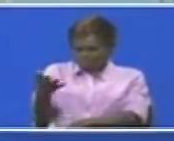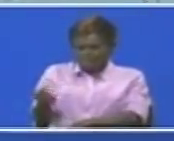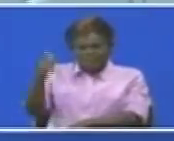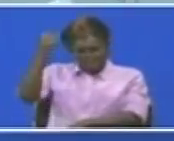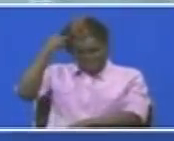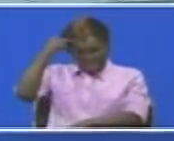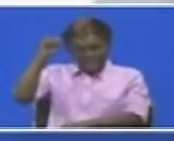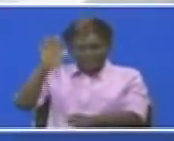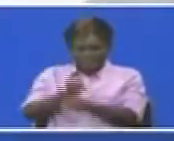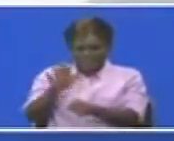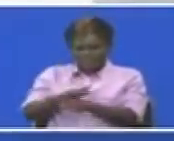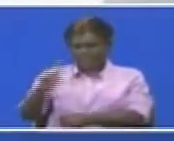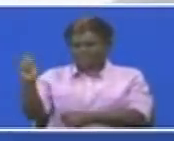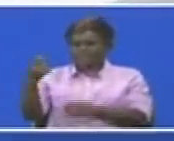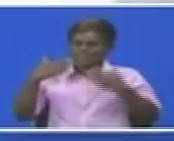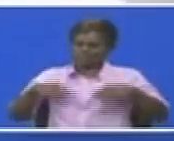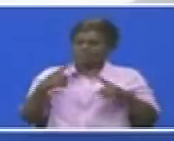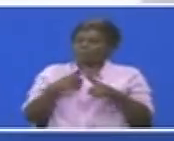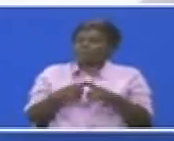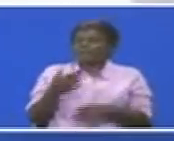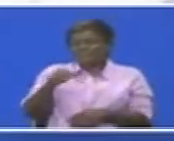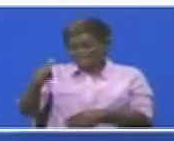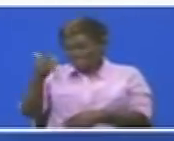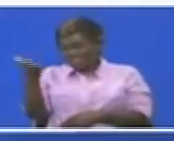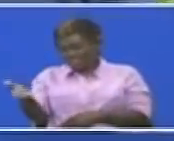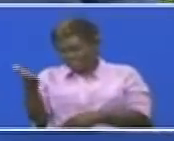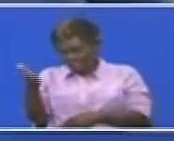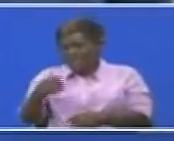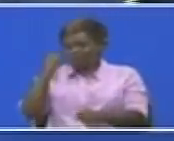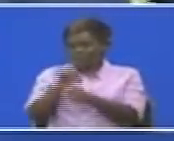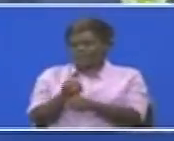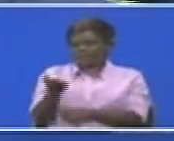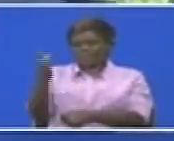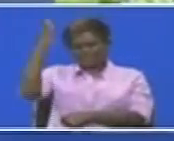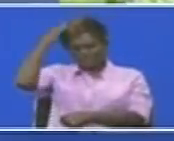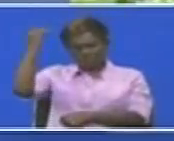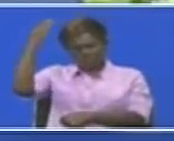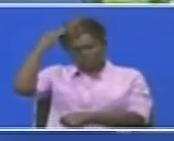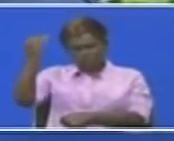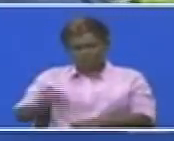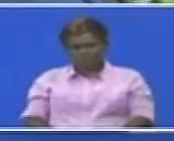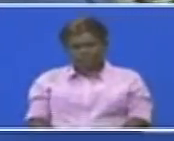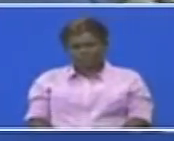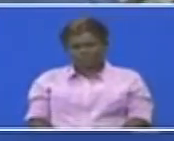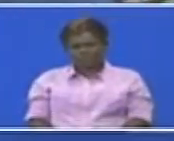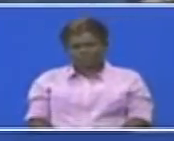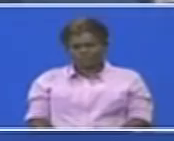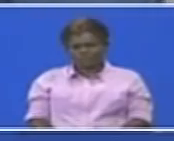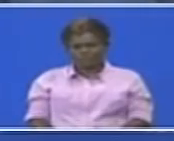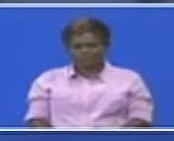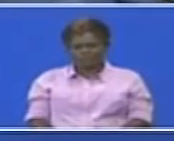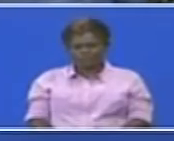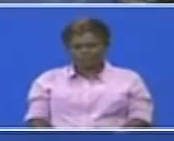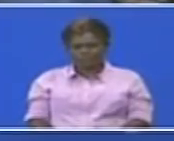minds of many Kenyans. But there are those who are daring enough to work here. Oh, the customers are okay? There are some bottles there. Take the